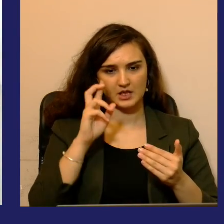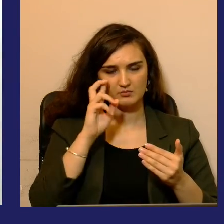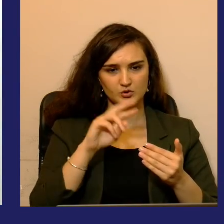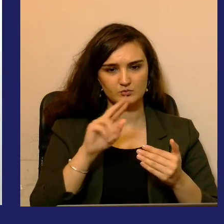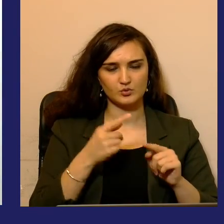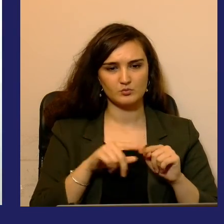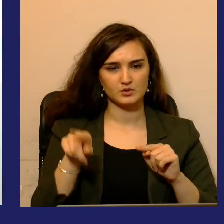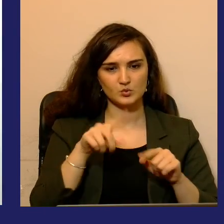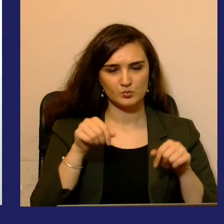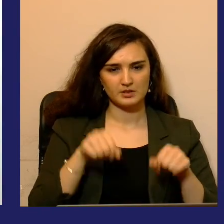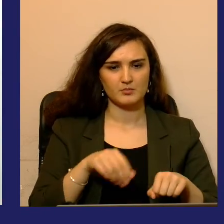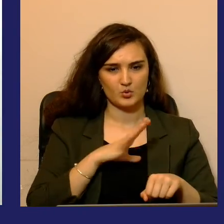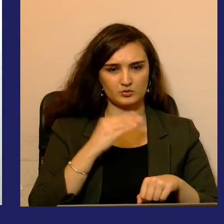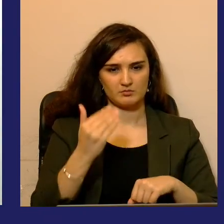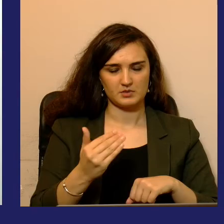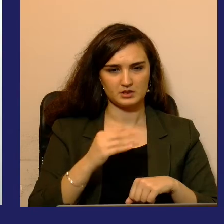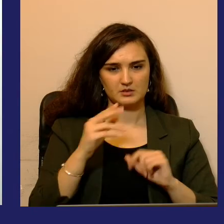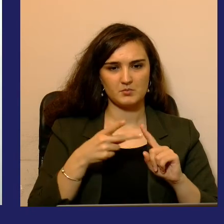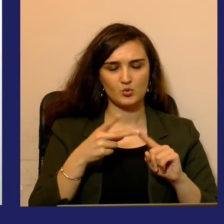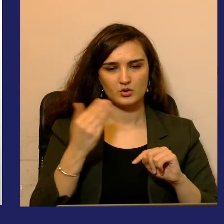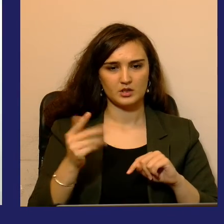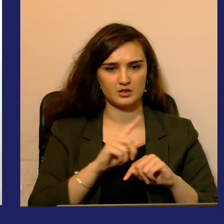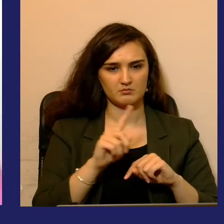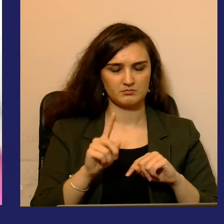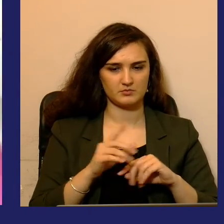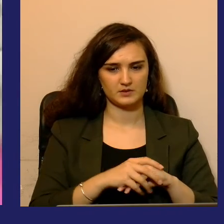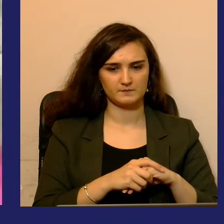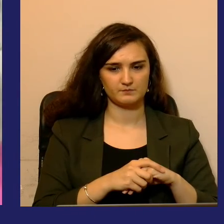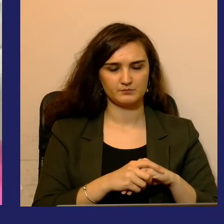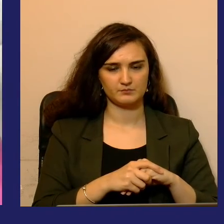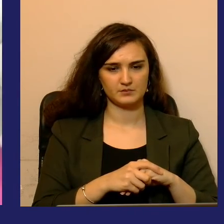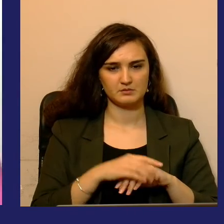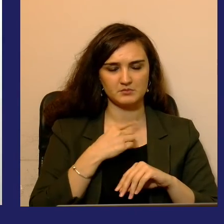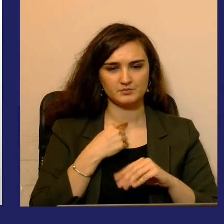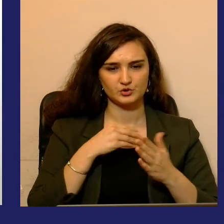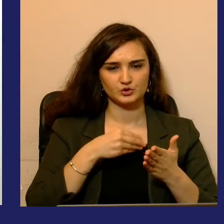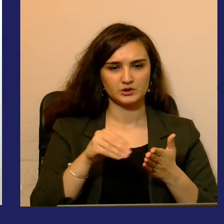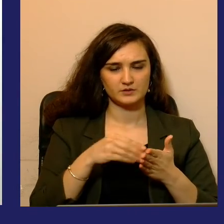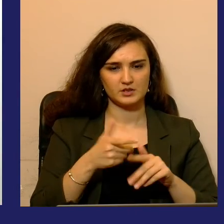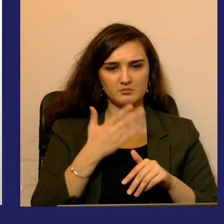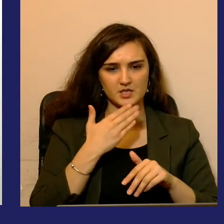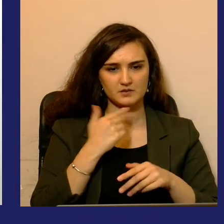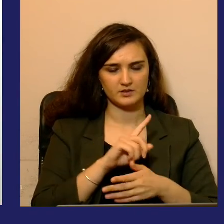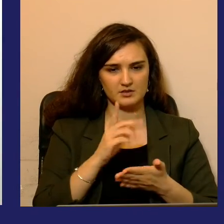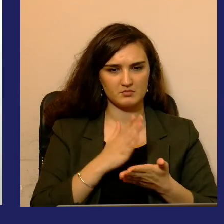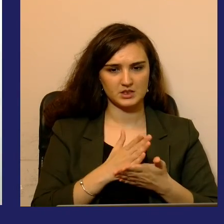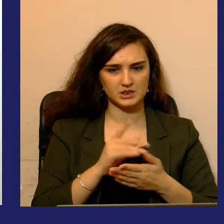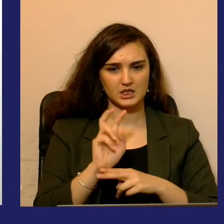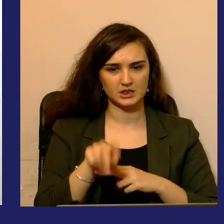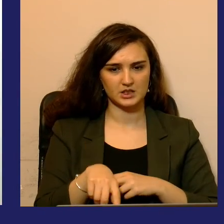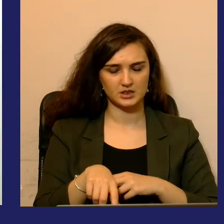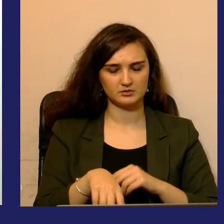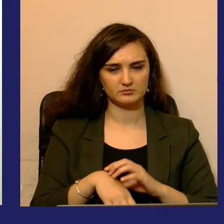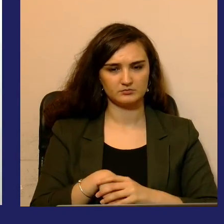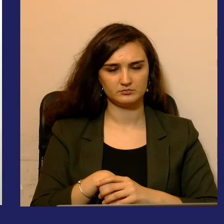Mexican set of rules. Vote buying is simply, you go and you stand in front of the voting station